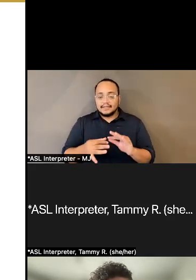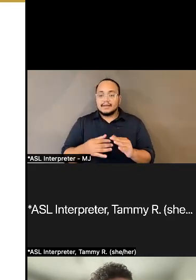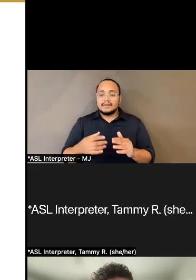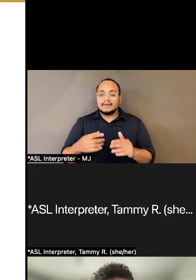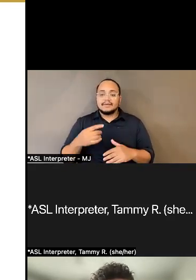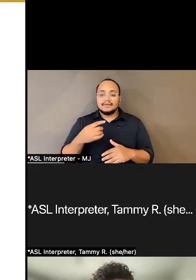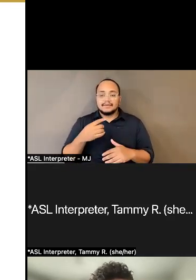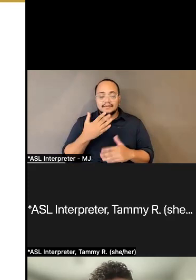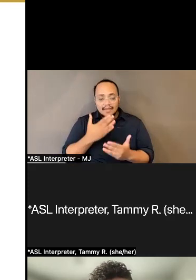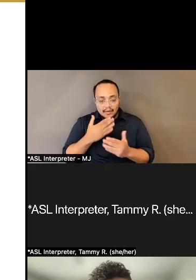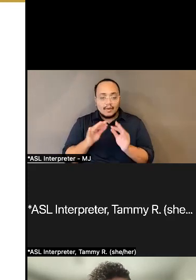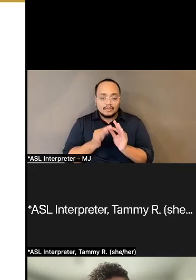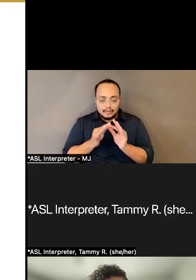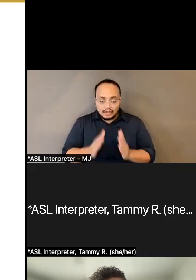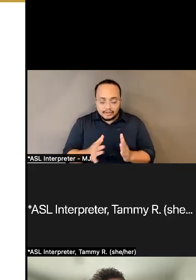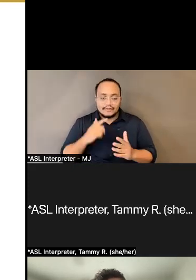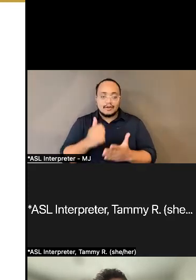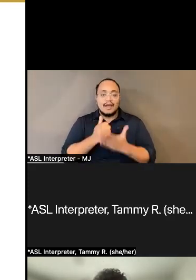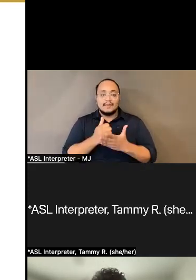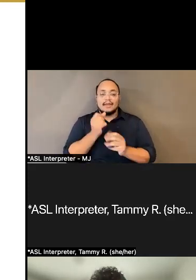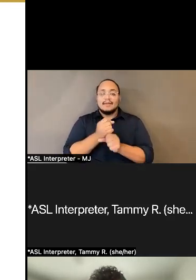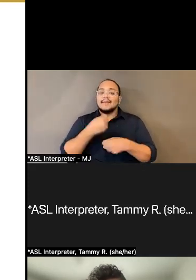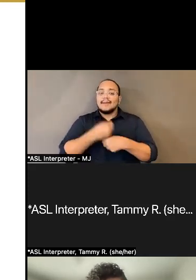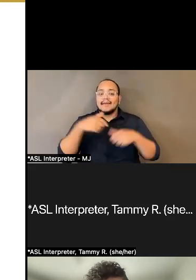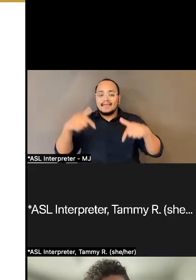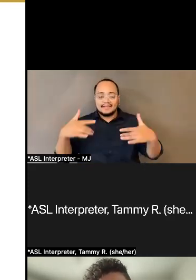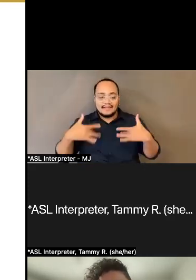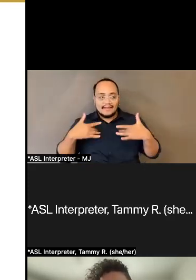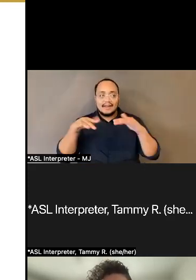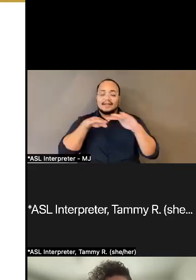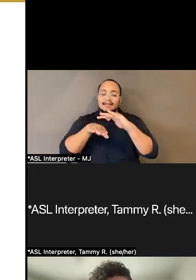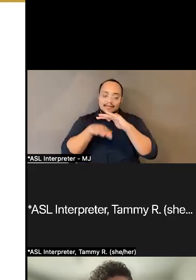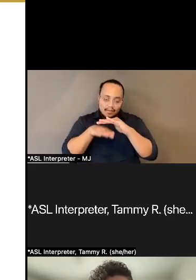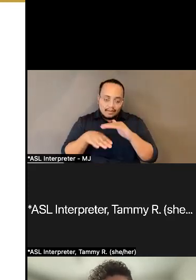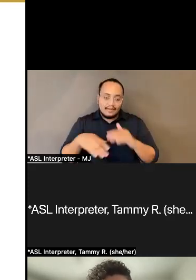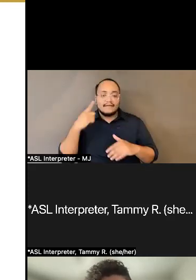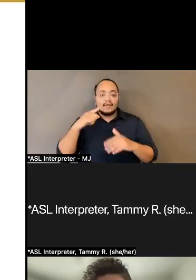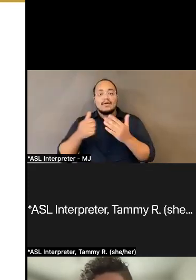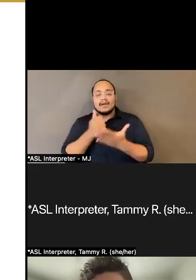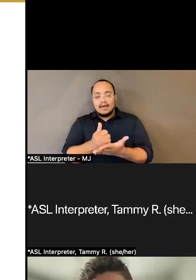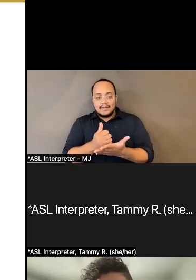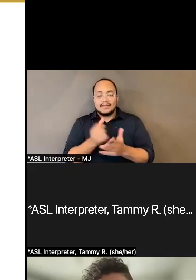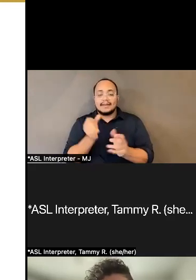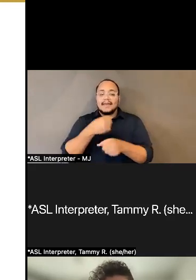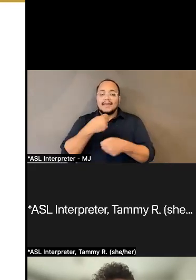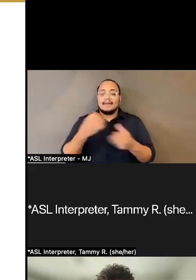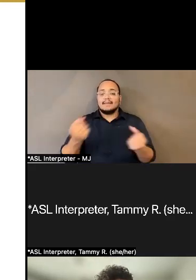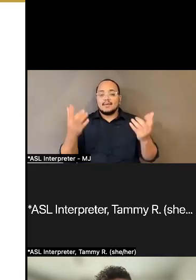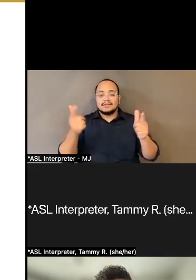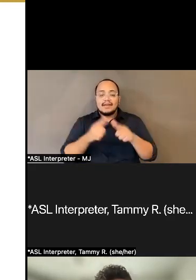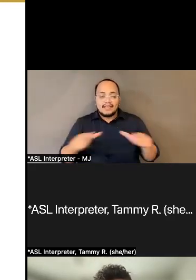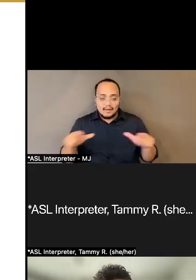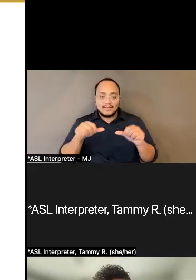thank our interpreters for helping us make this event accessible and for assisting us in creating a